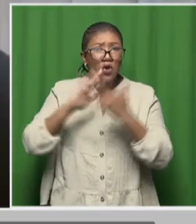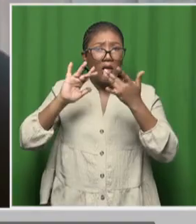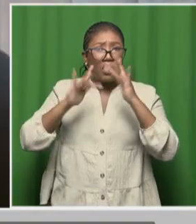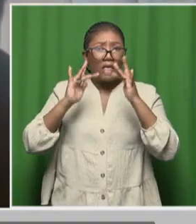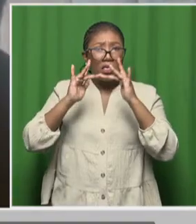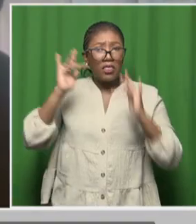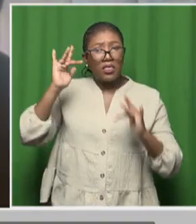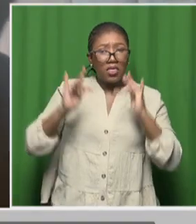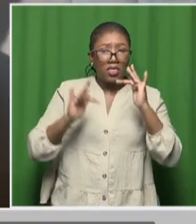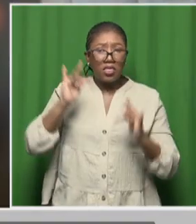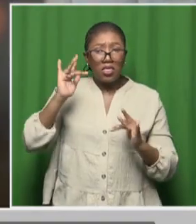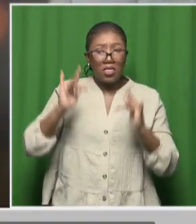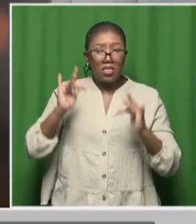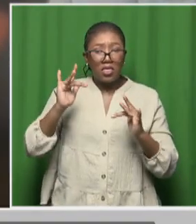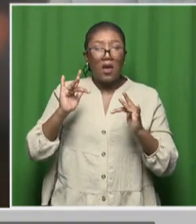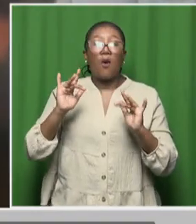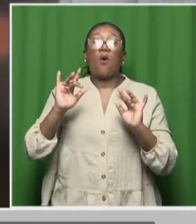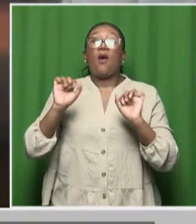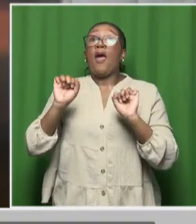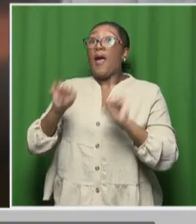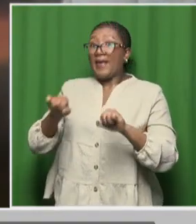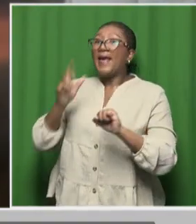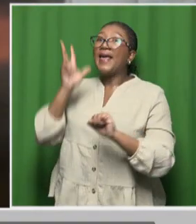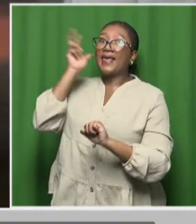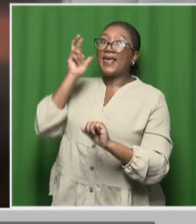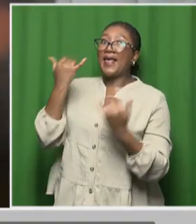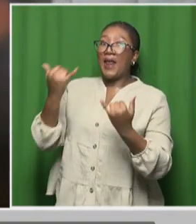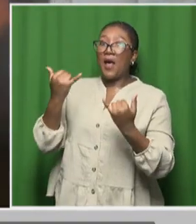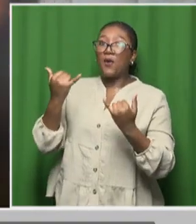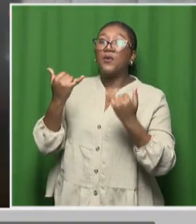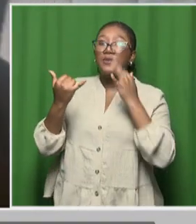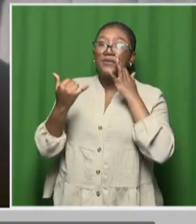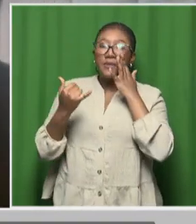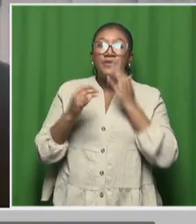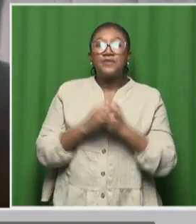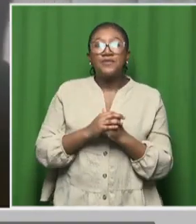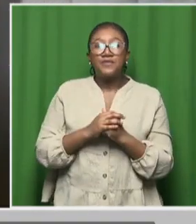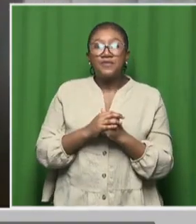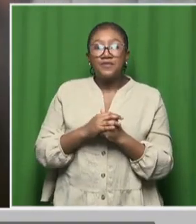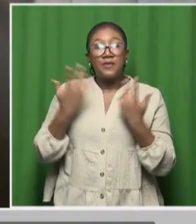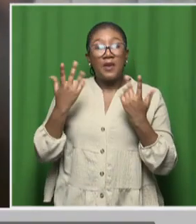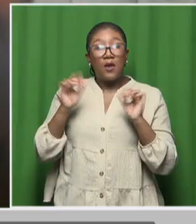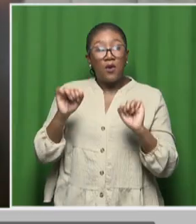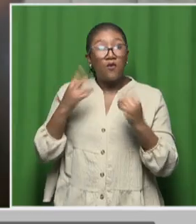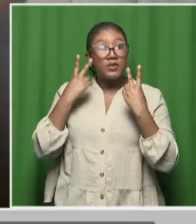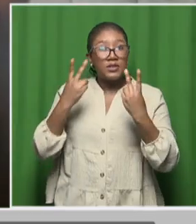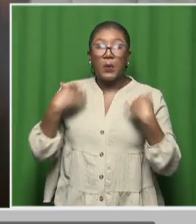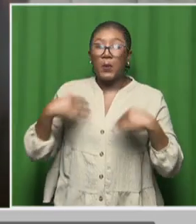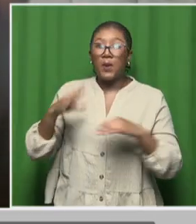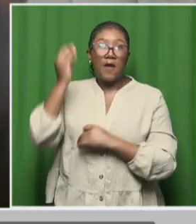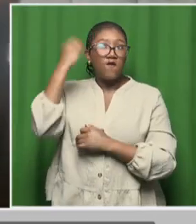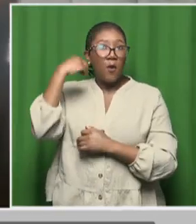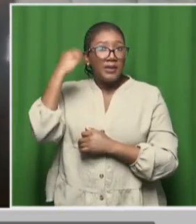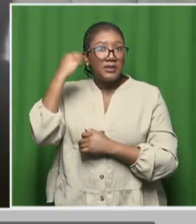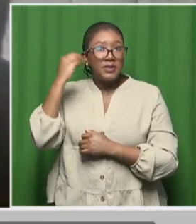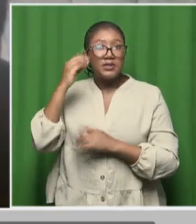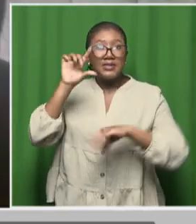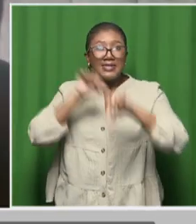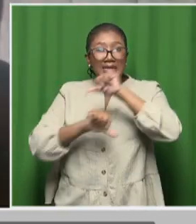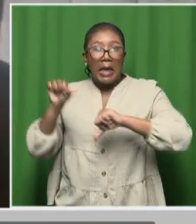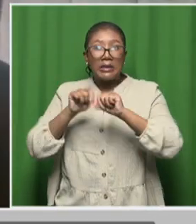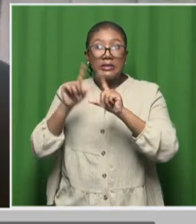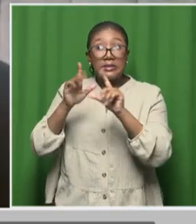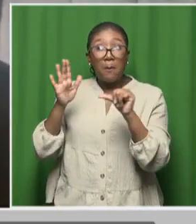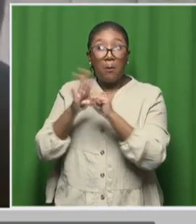hear you. I can hear you. Okay, sure. Now, with the increasing importance of, you know, data-driven insights, so how do